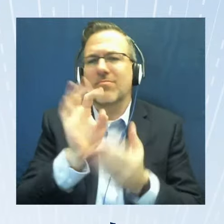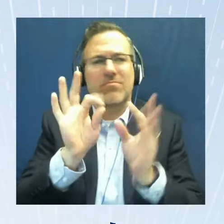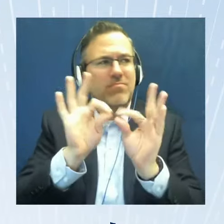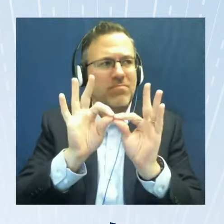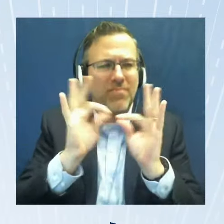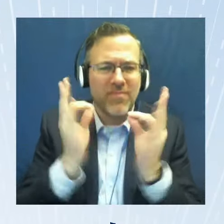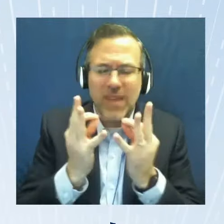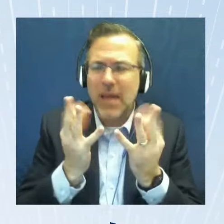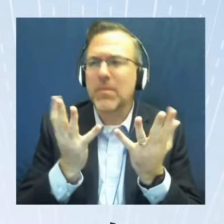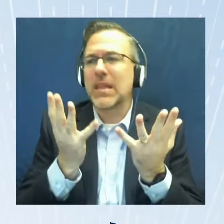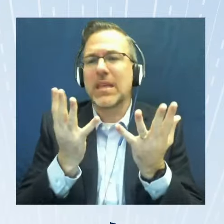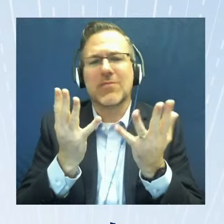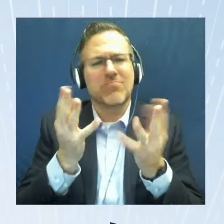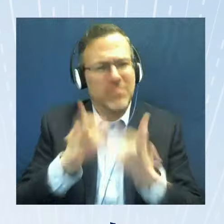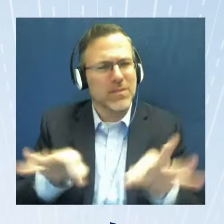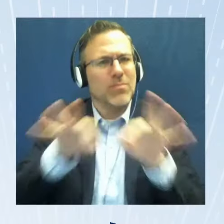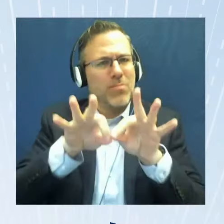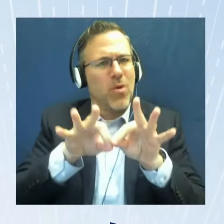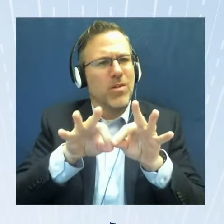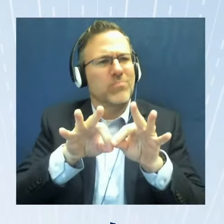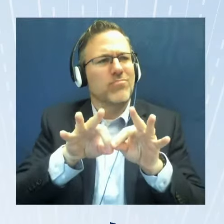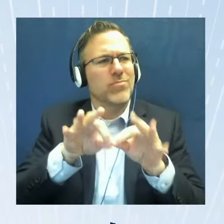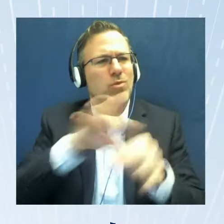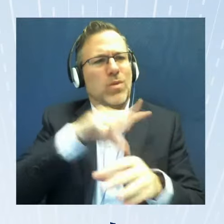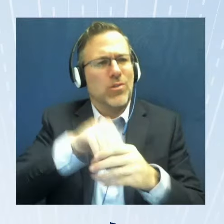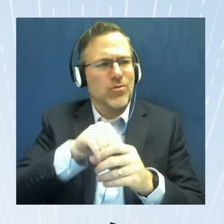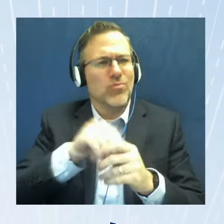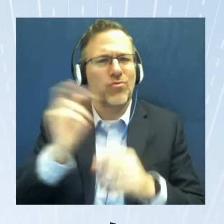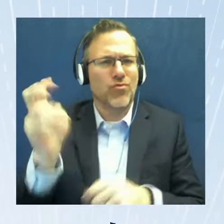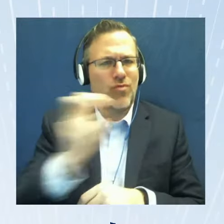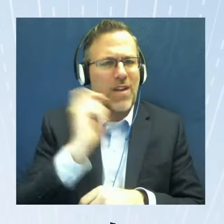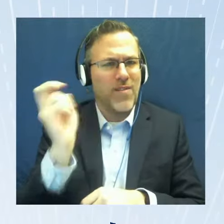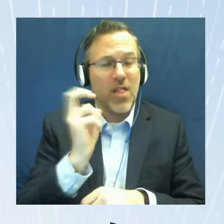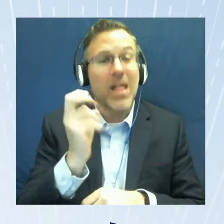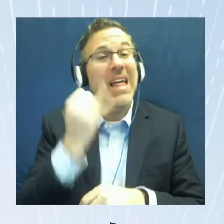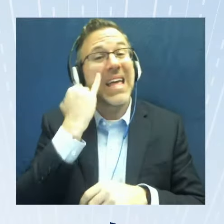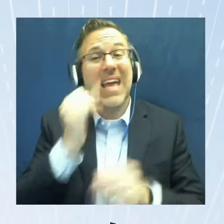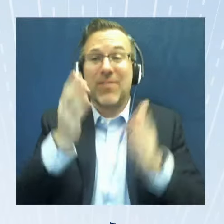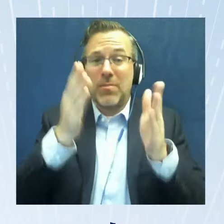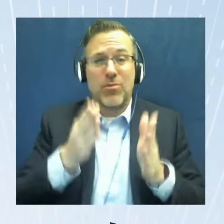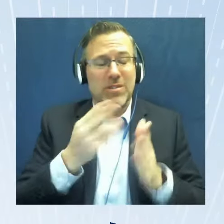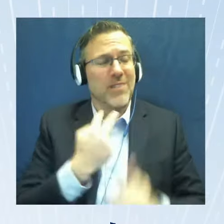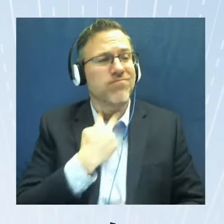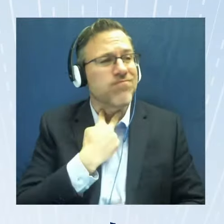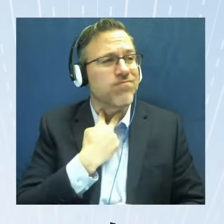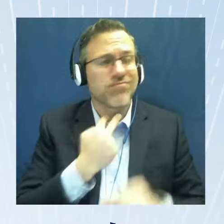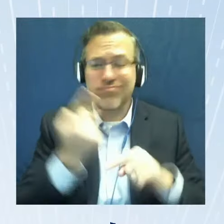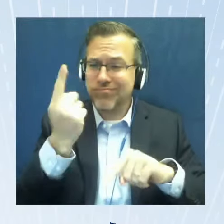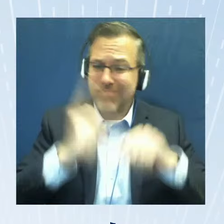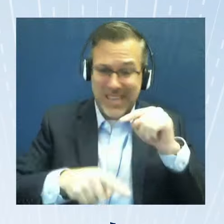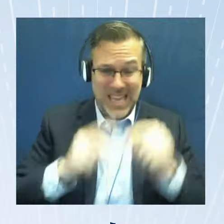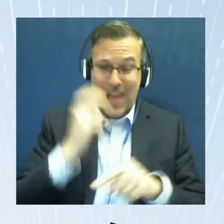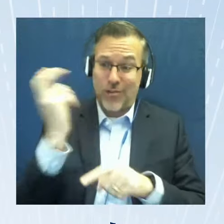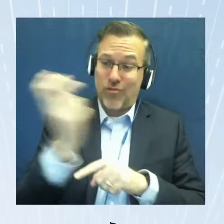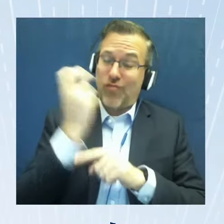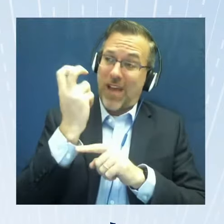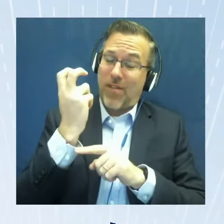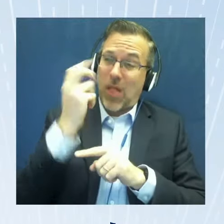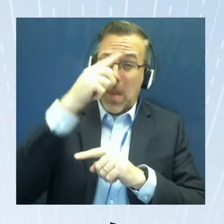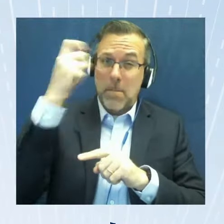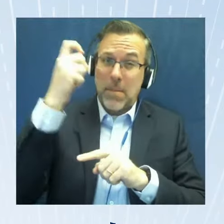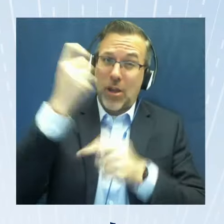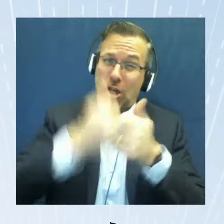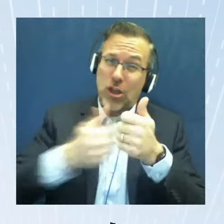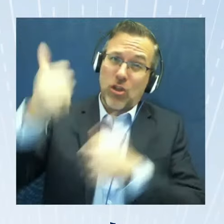to where you need to be. And when somebody cannot travel because somebody else has decided that it's